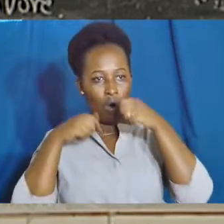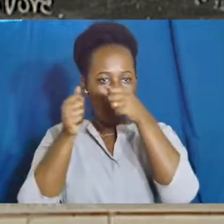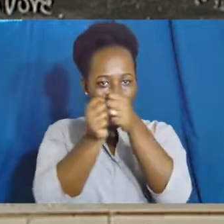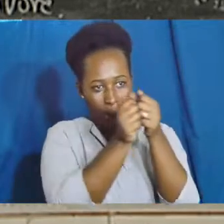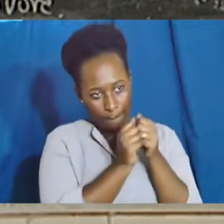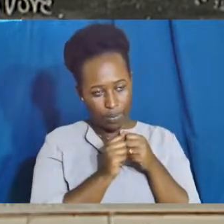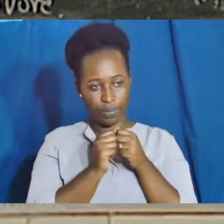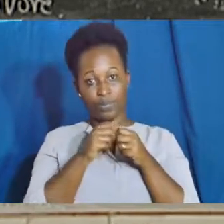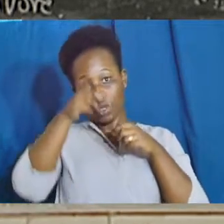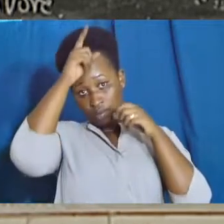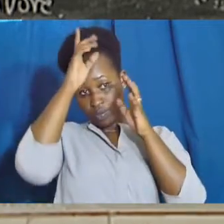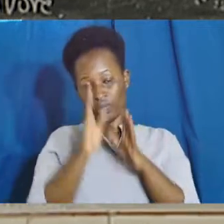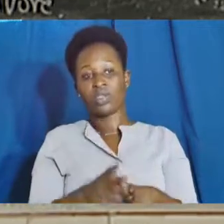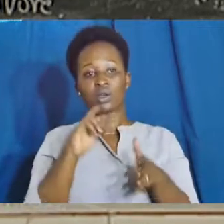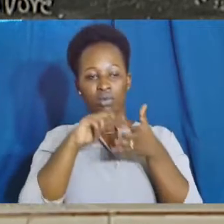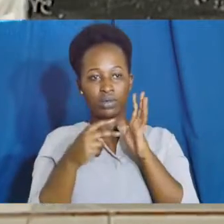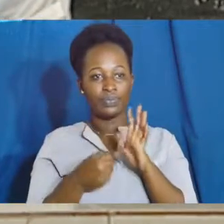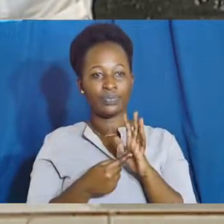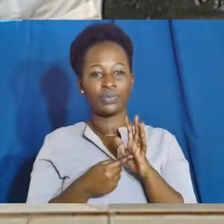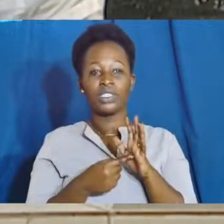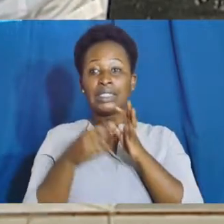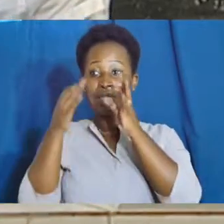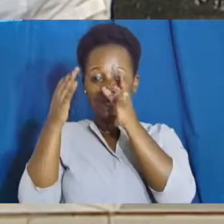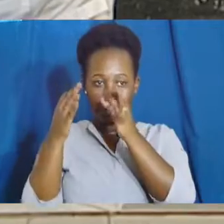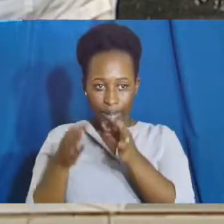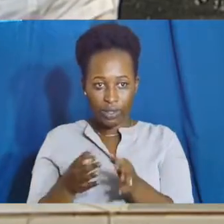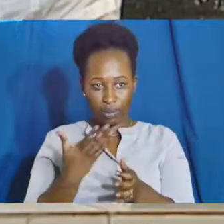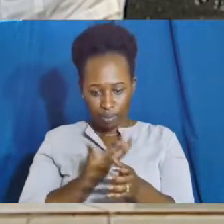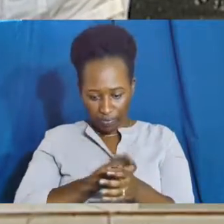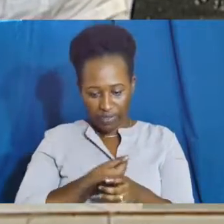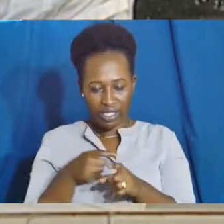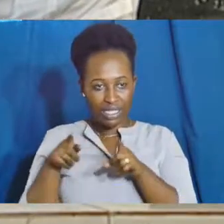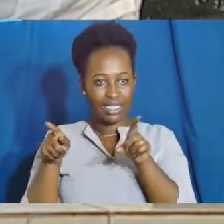Population means organisms of the same